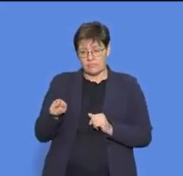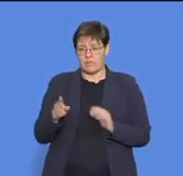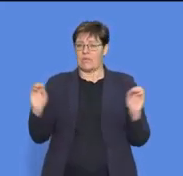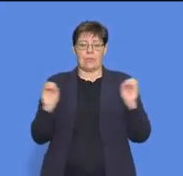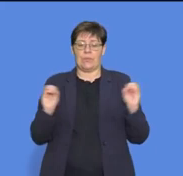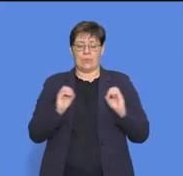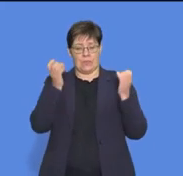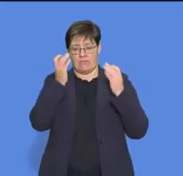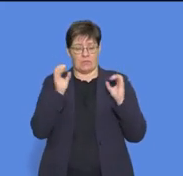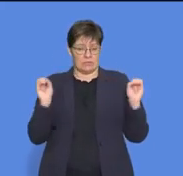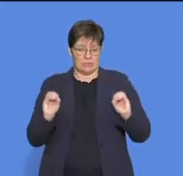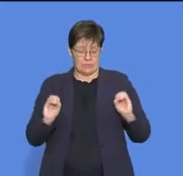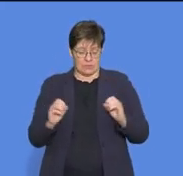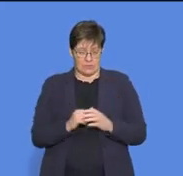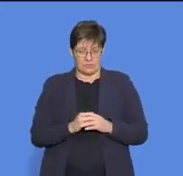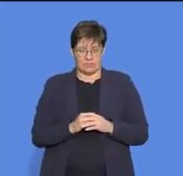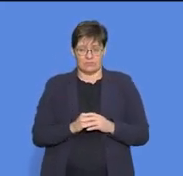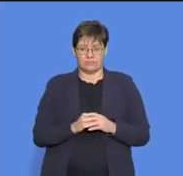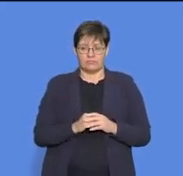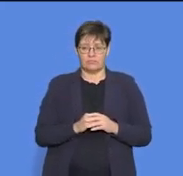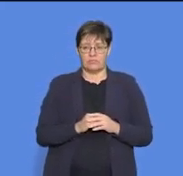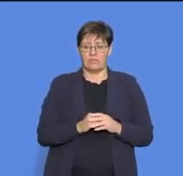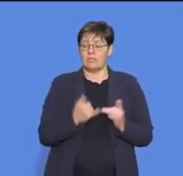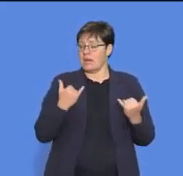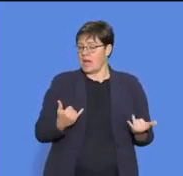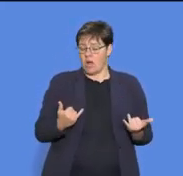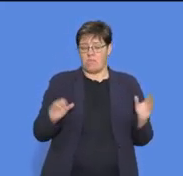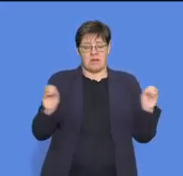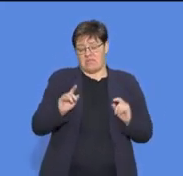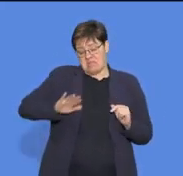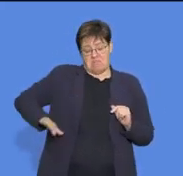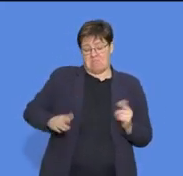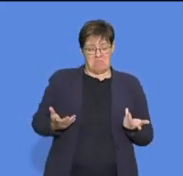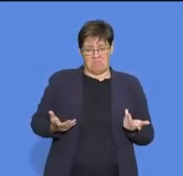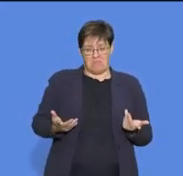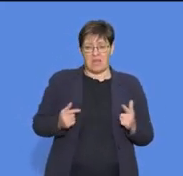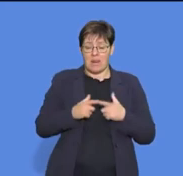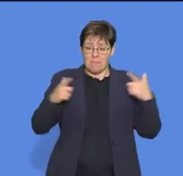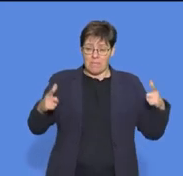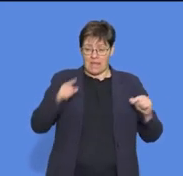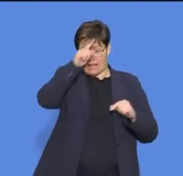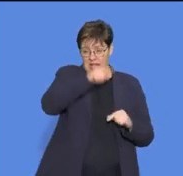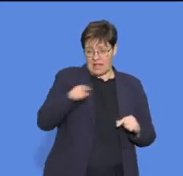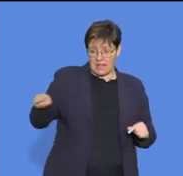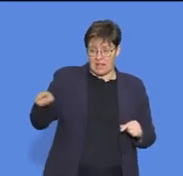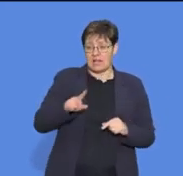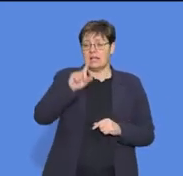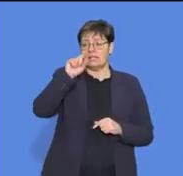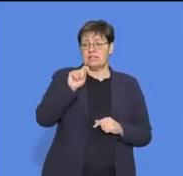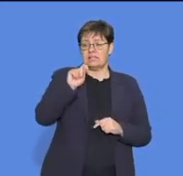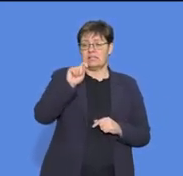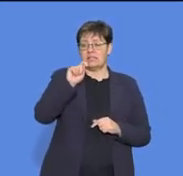This triangle here, we have no information at the moment. So at the moment, there's nothing we can do with a triangle. And there's a bigger